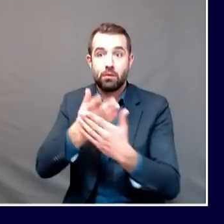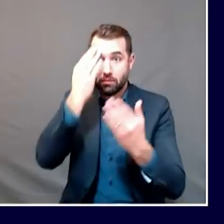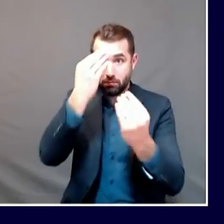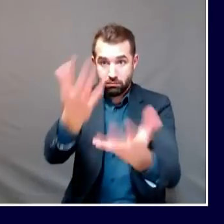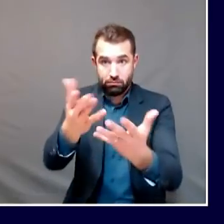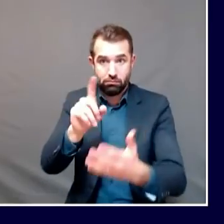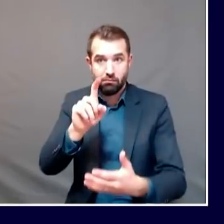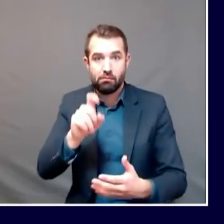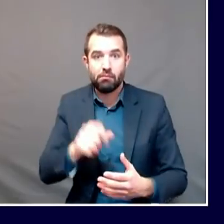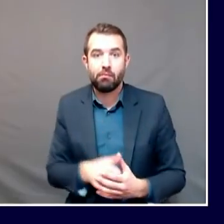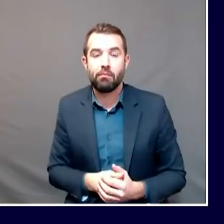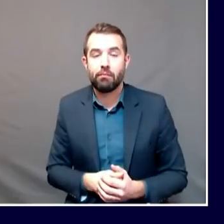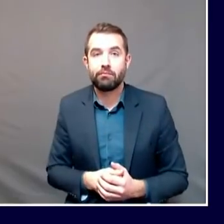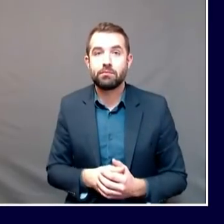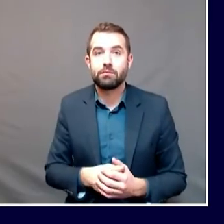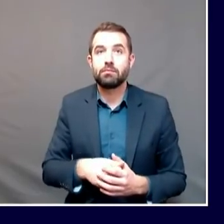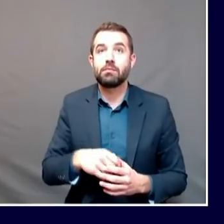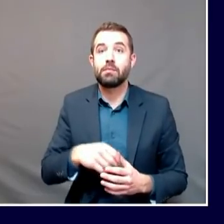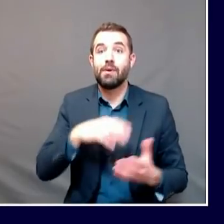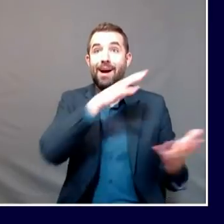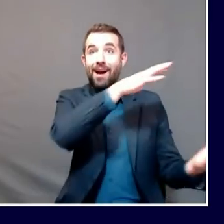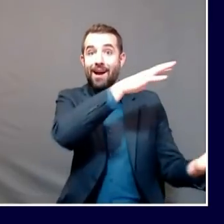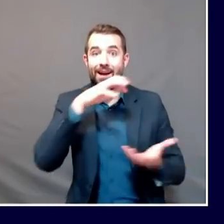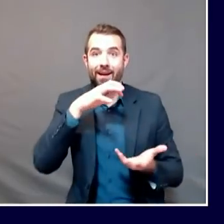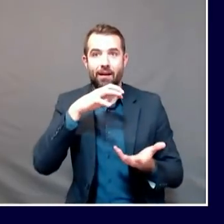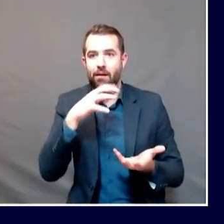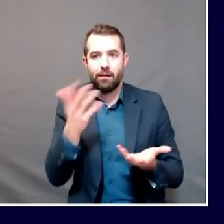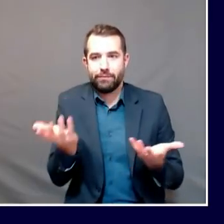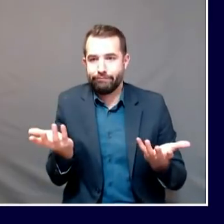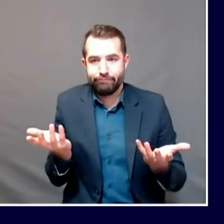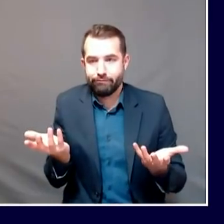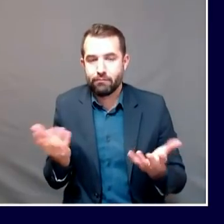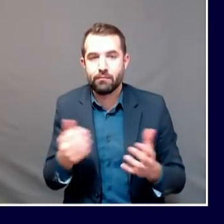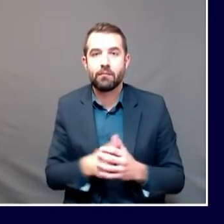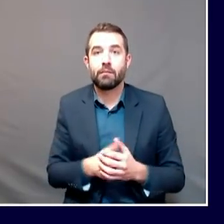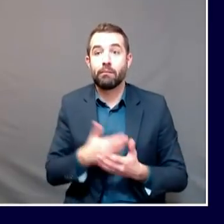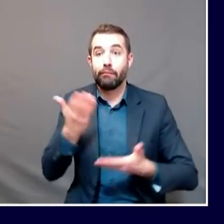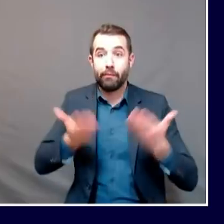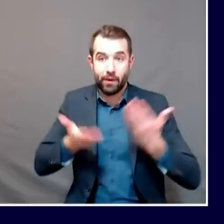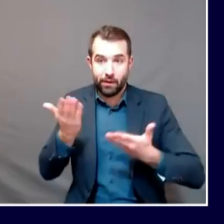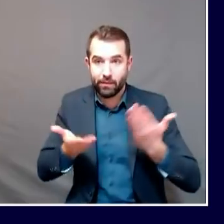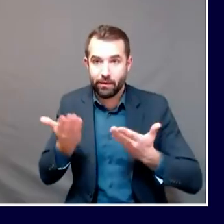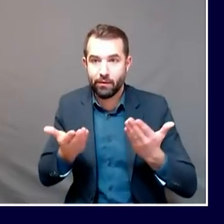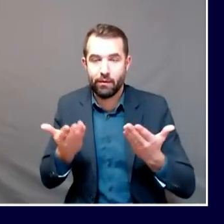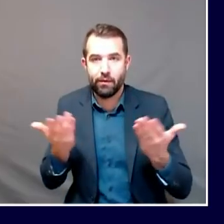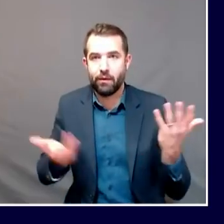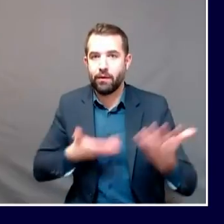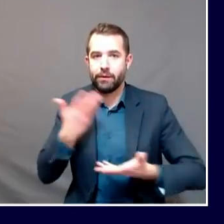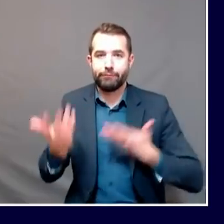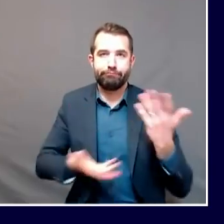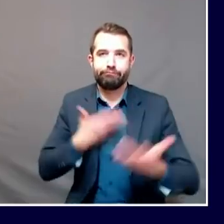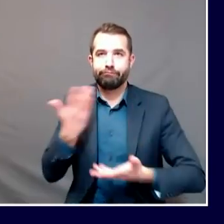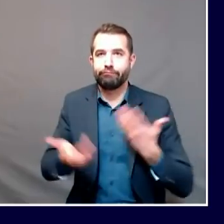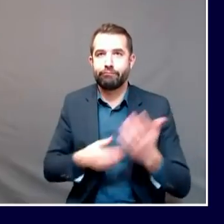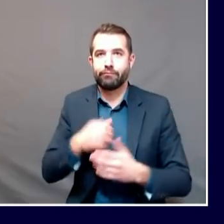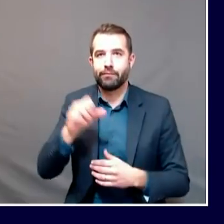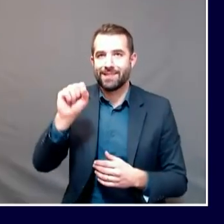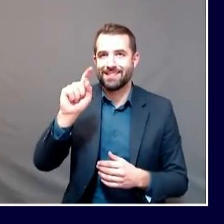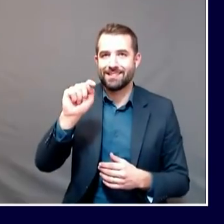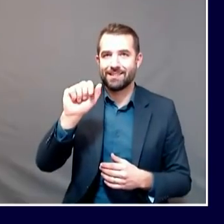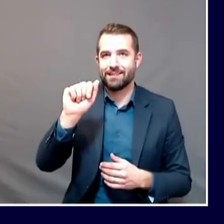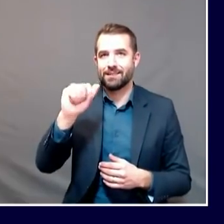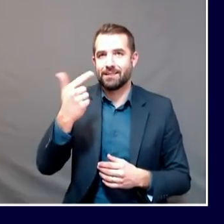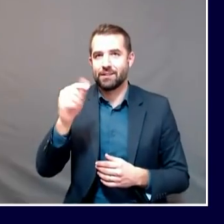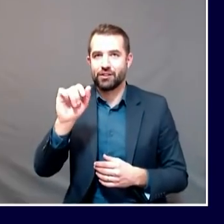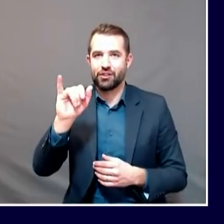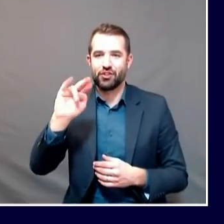not actually be within the state of Maine itself. They may be at a staging area in an adjacent state or something of that nature and